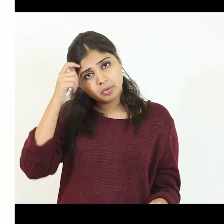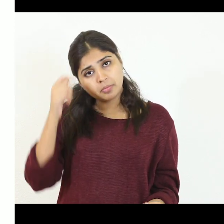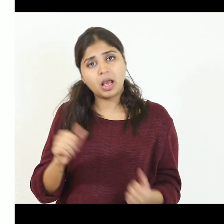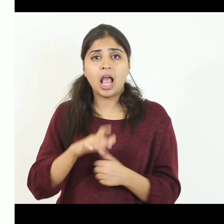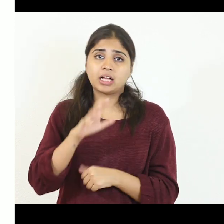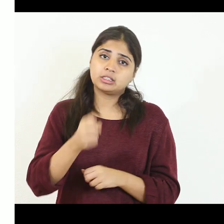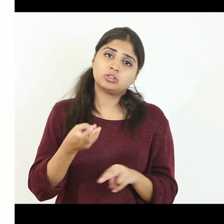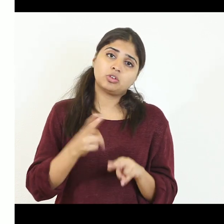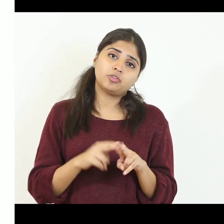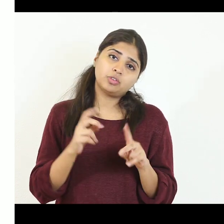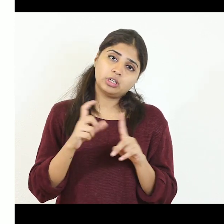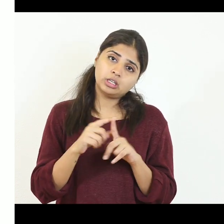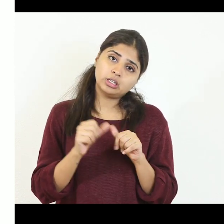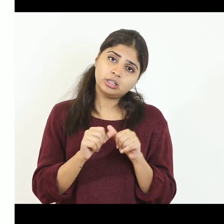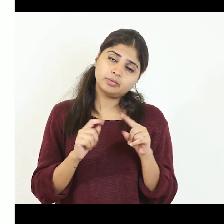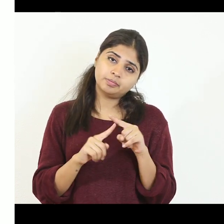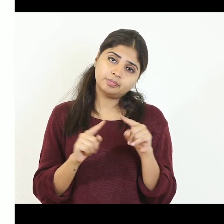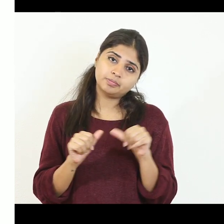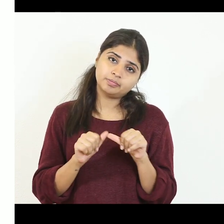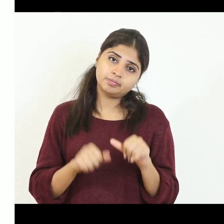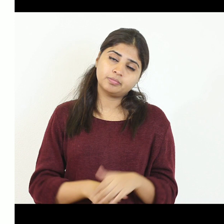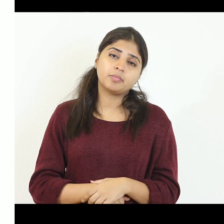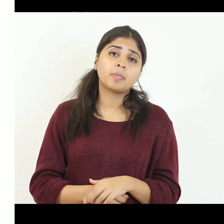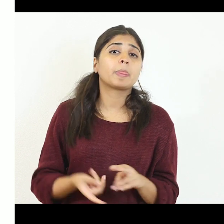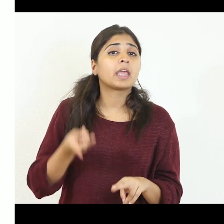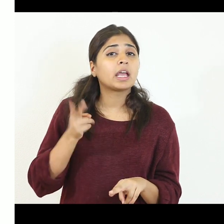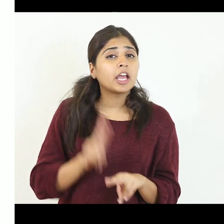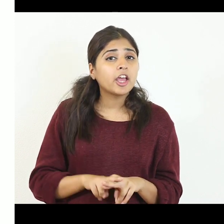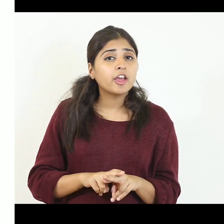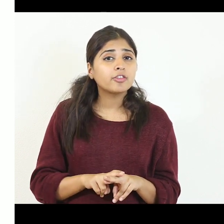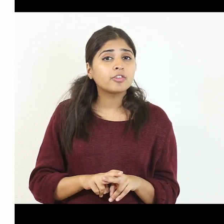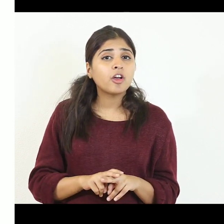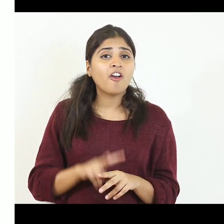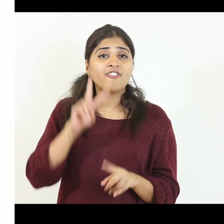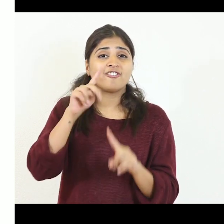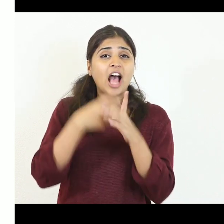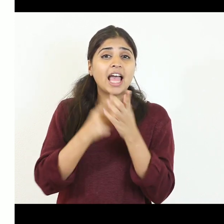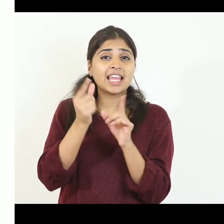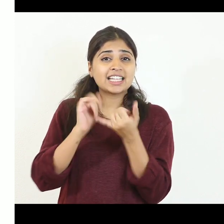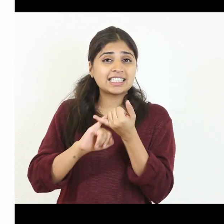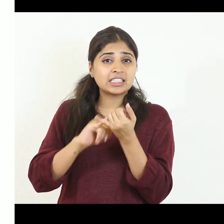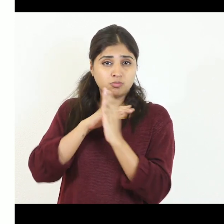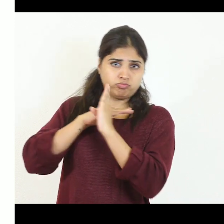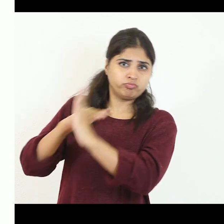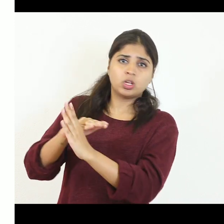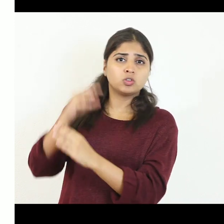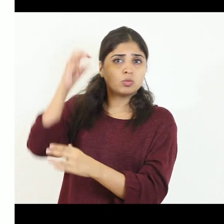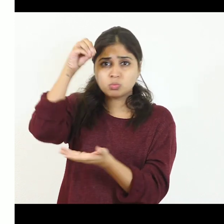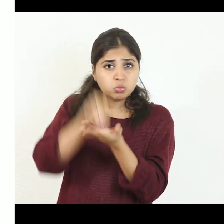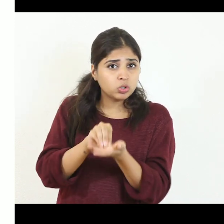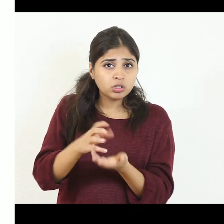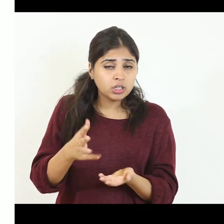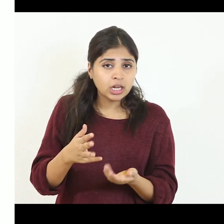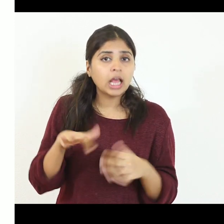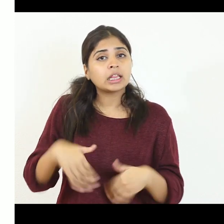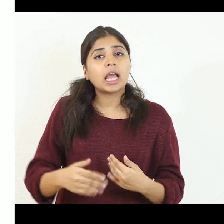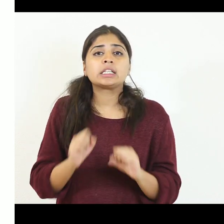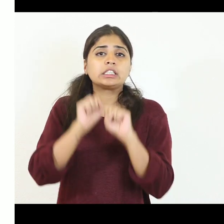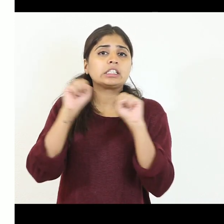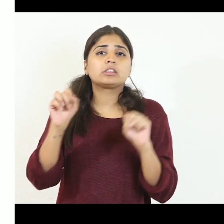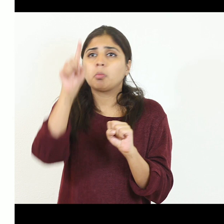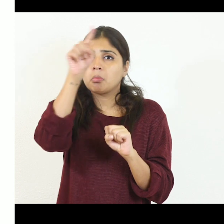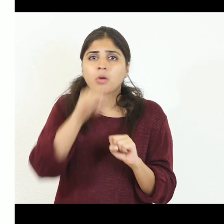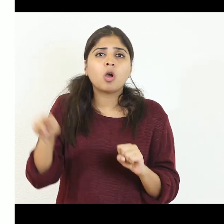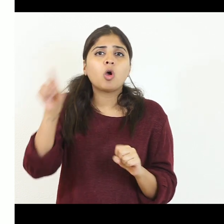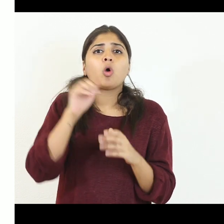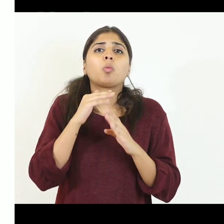With this, there is some problem in the access of the data. If the antivirus is not installed properly, then the system is not protected from